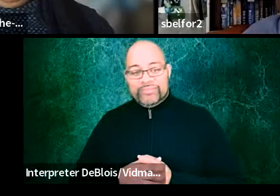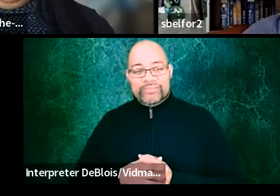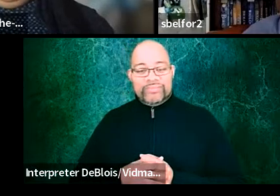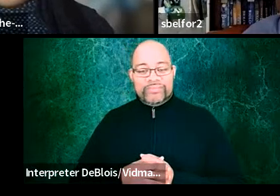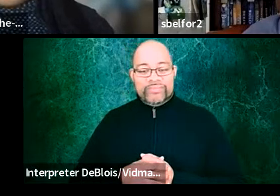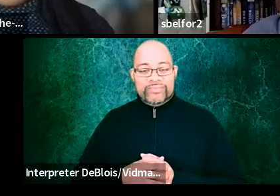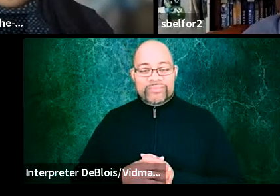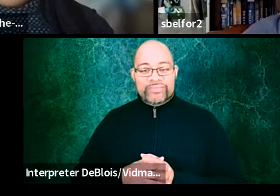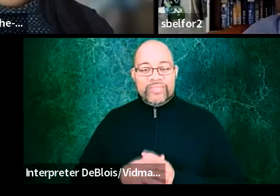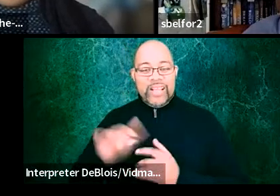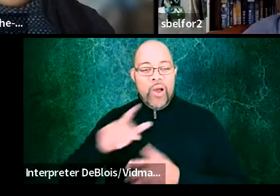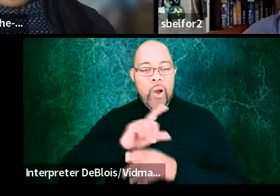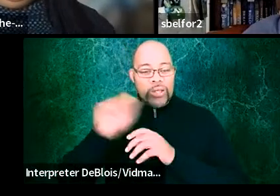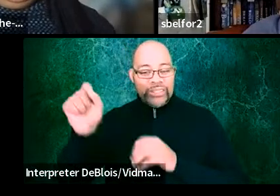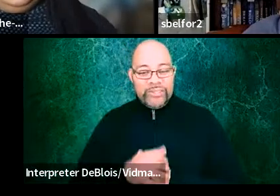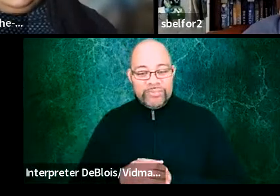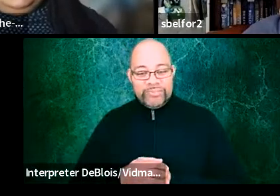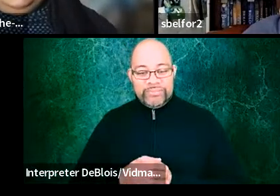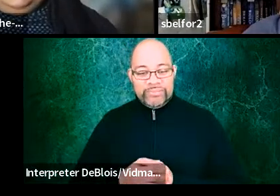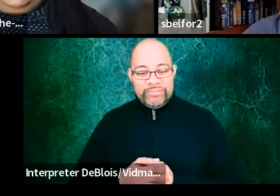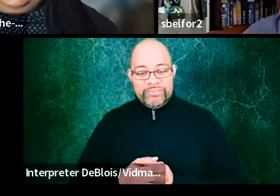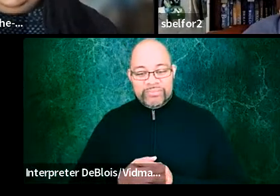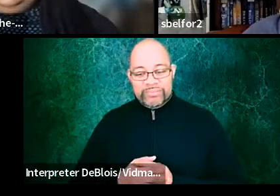Yeah, this is awesome.